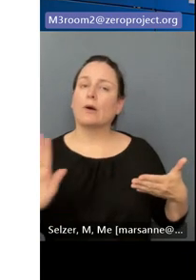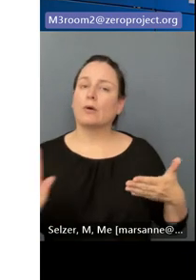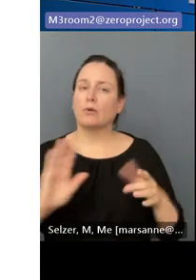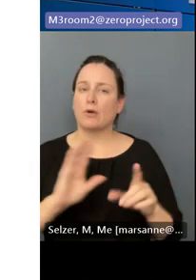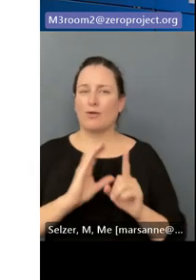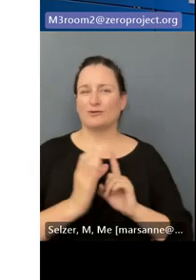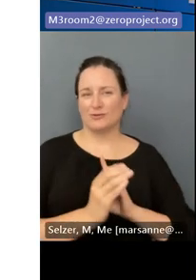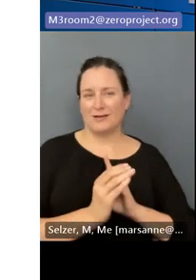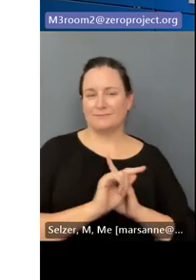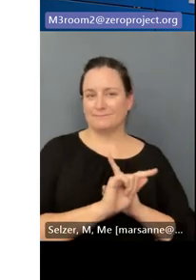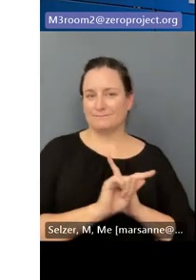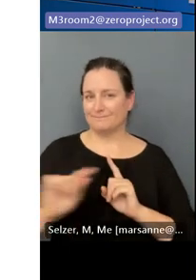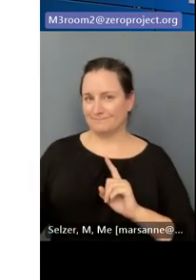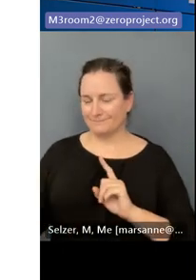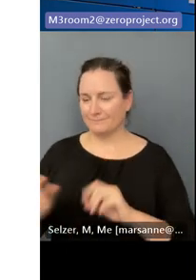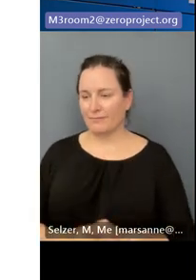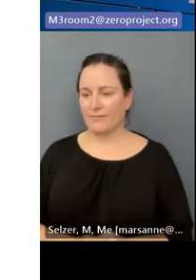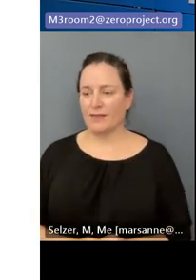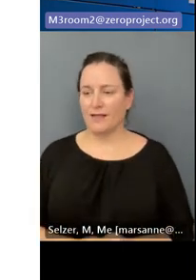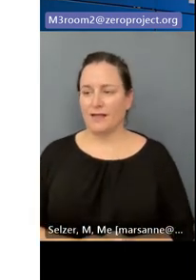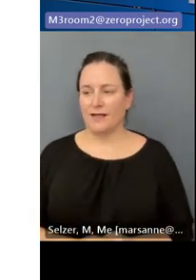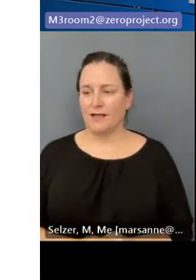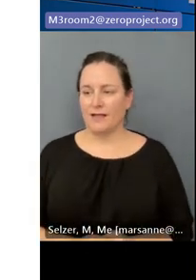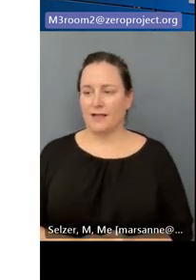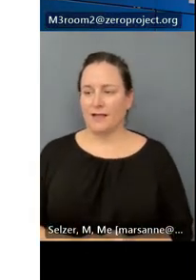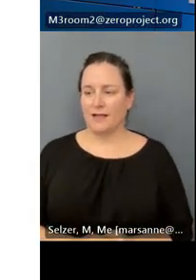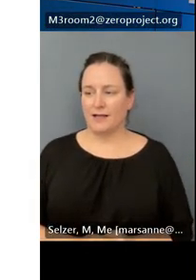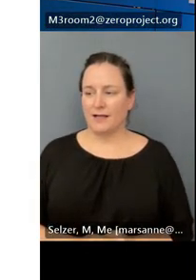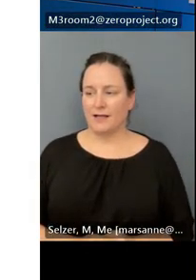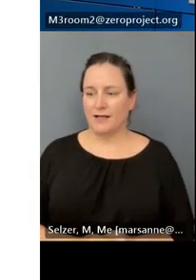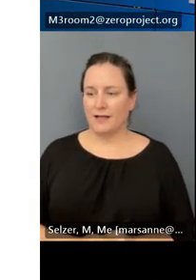important indicator we have.